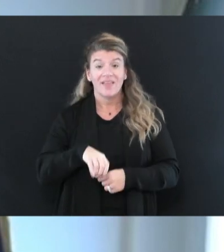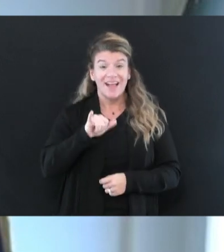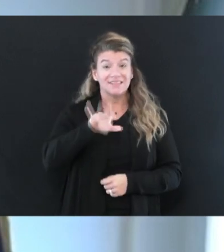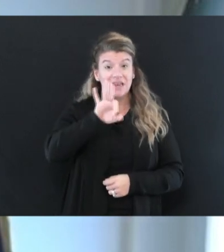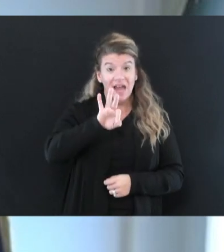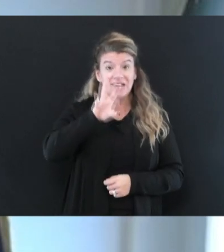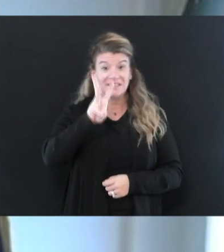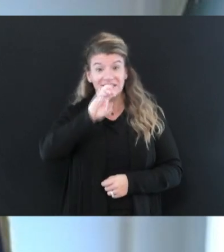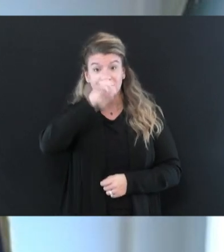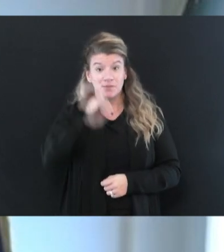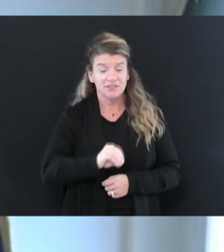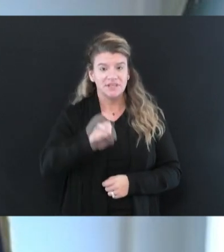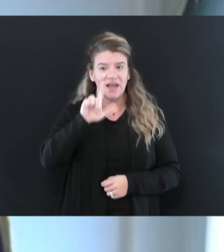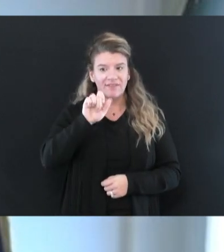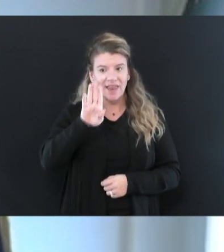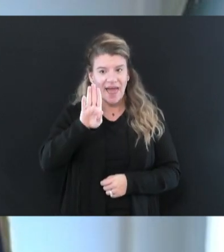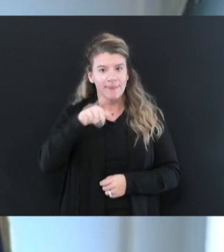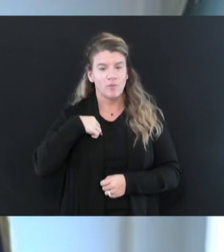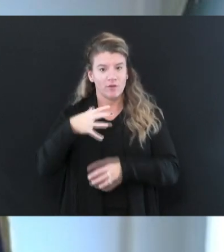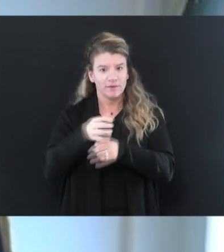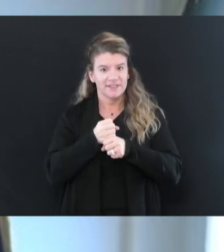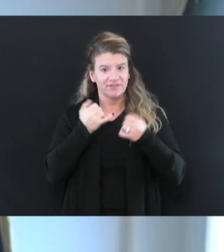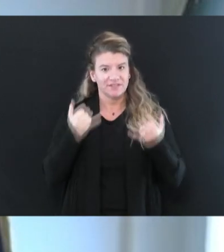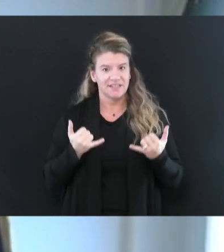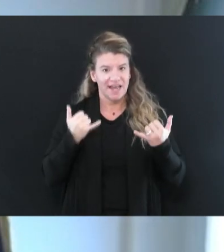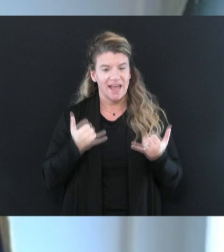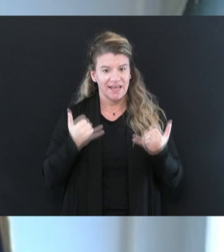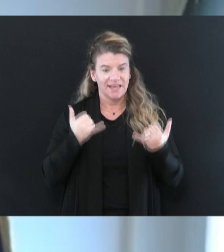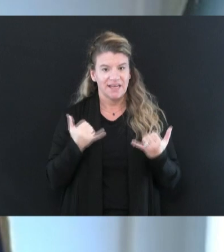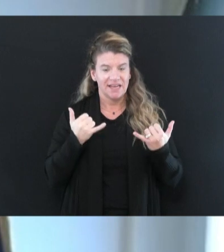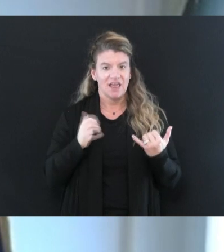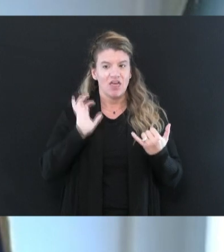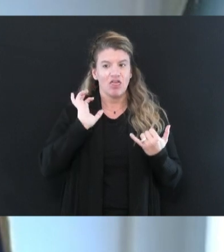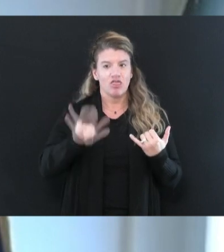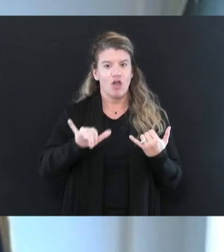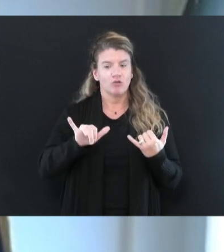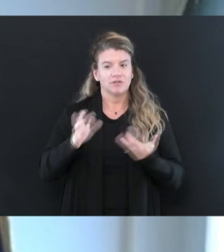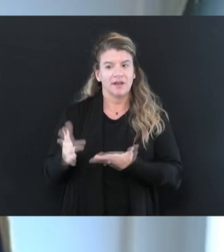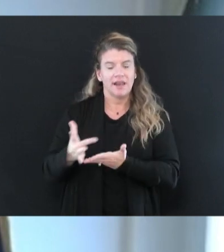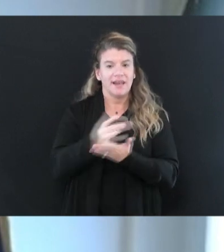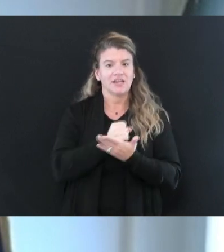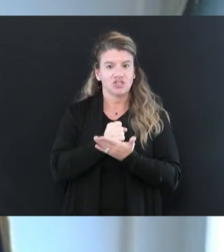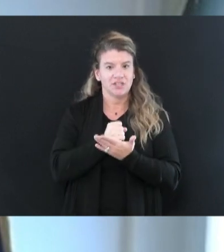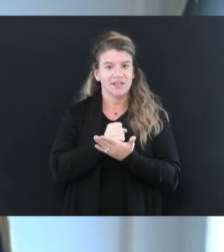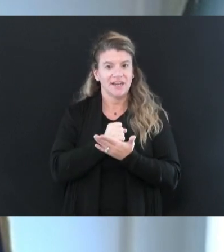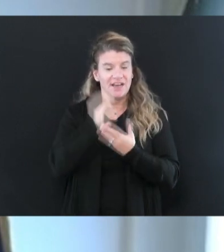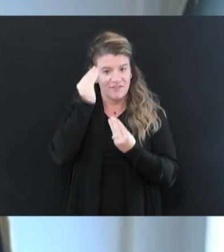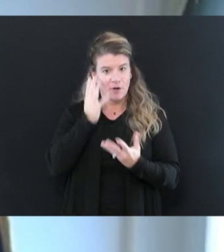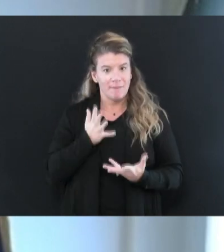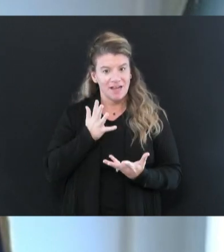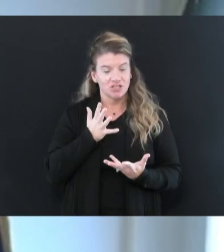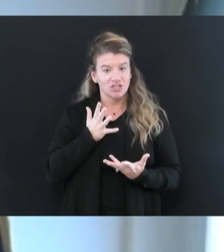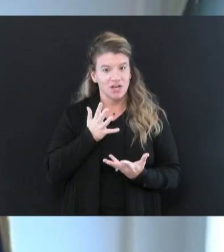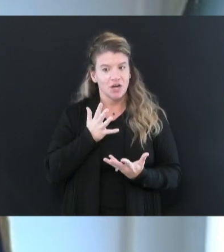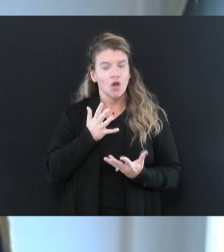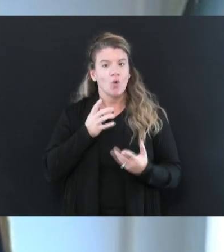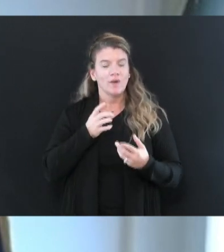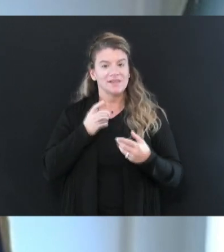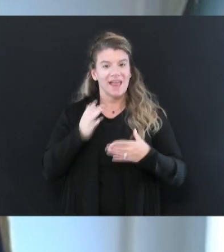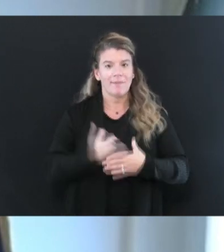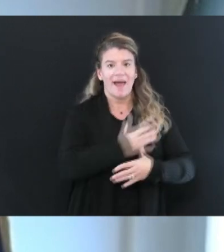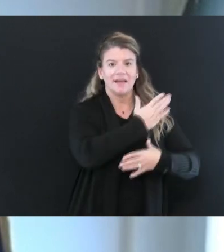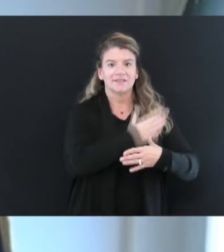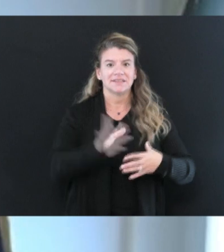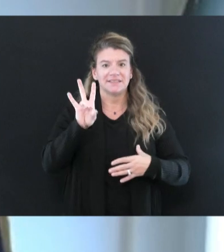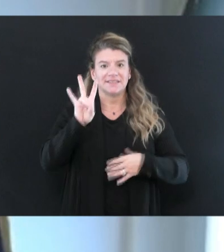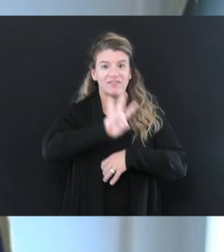96% of the labs received today, the specimen collection date was within the past 7 days. So those